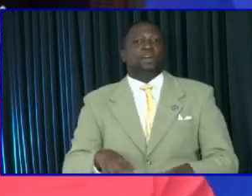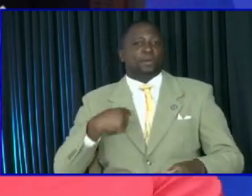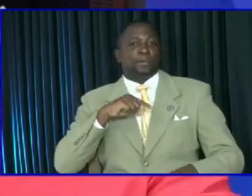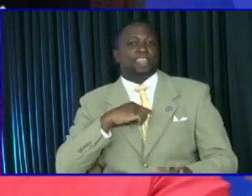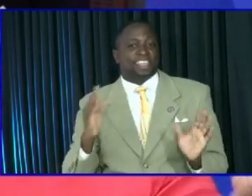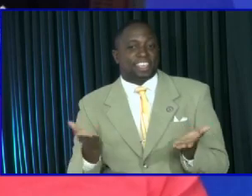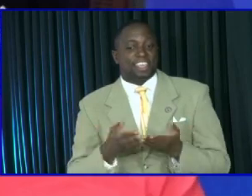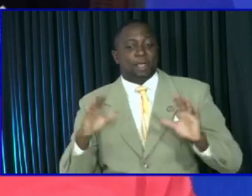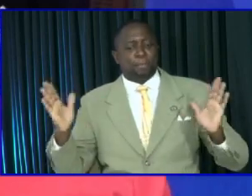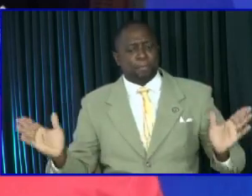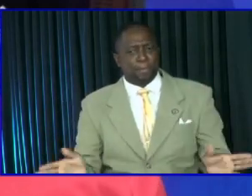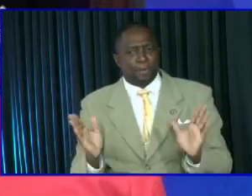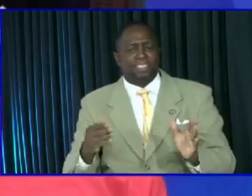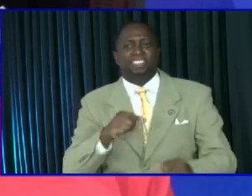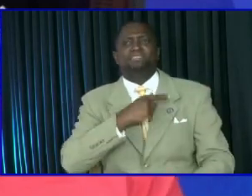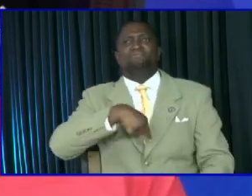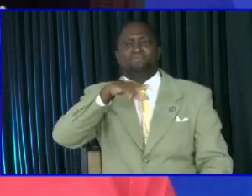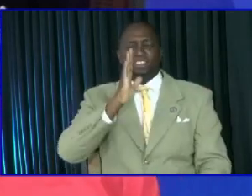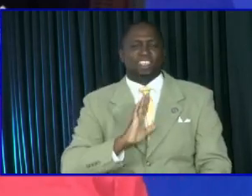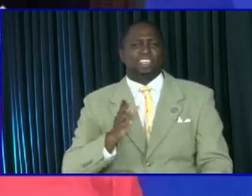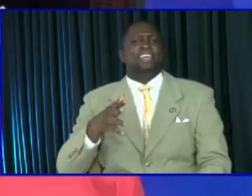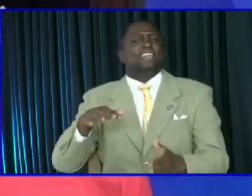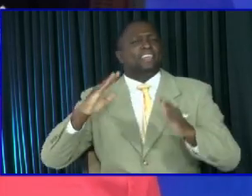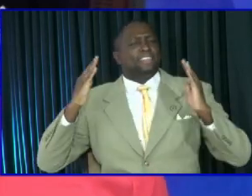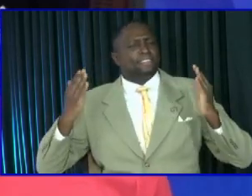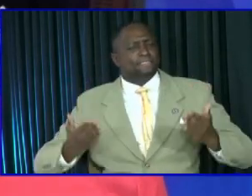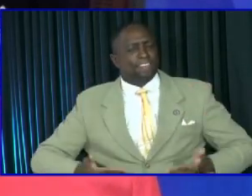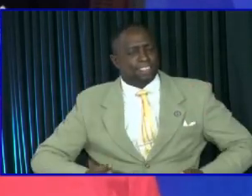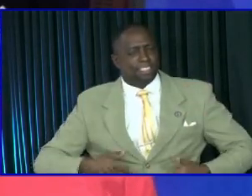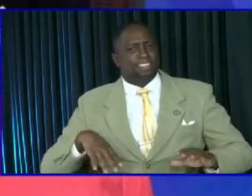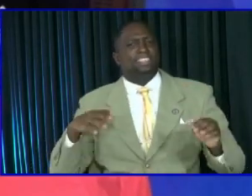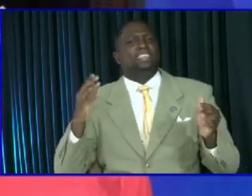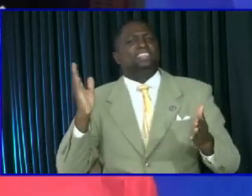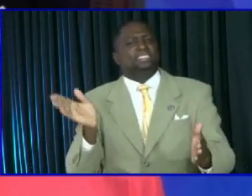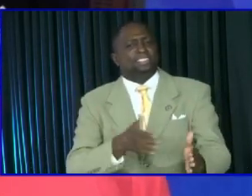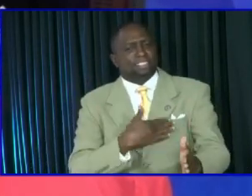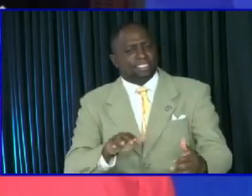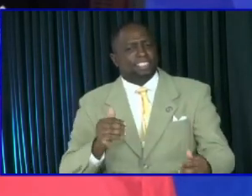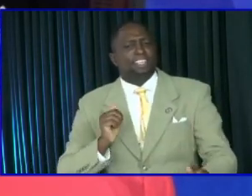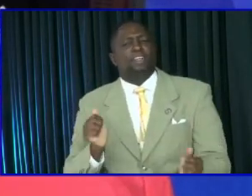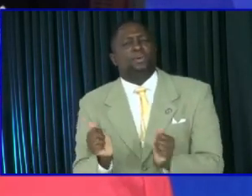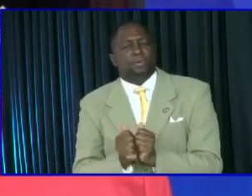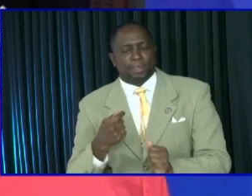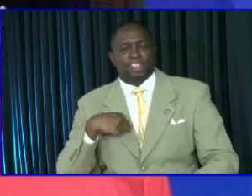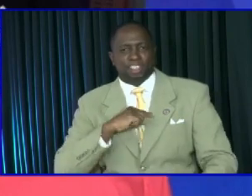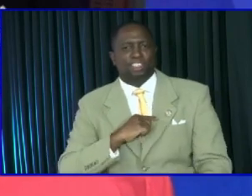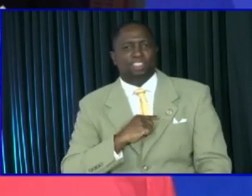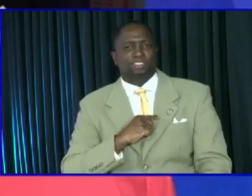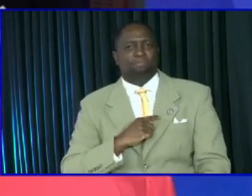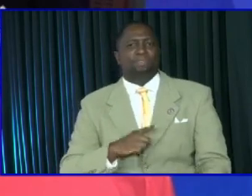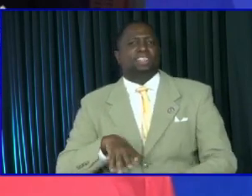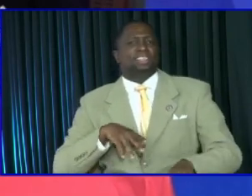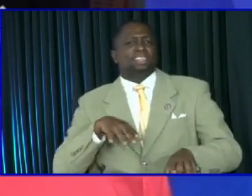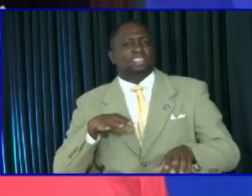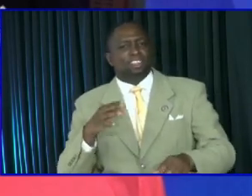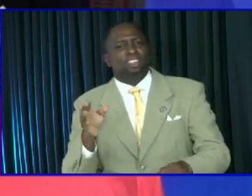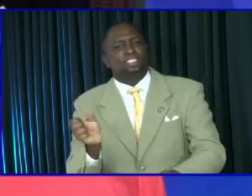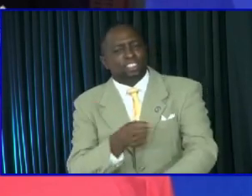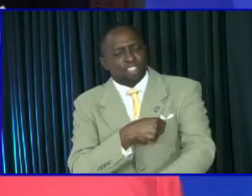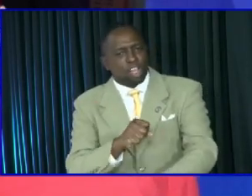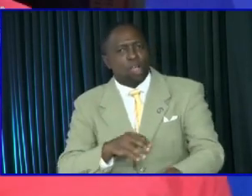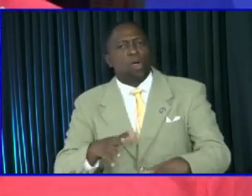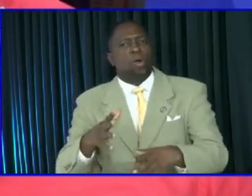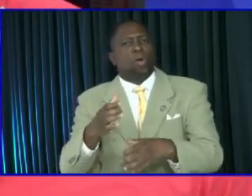God, and we invite you to sing with us as we continue to sing this lovely song, Hold Me Close, Hold